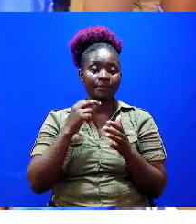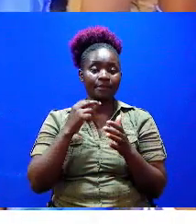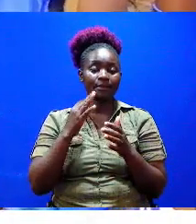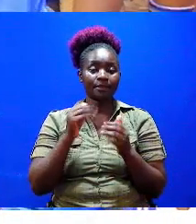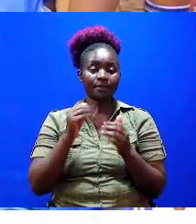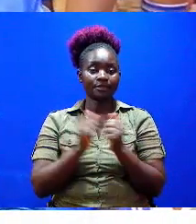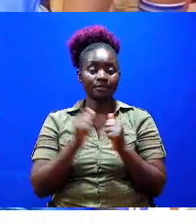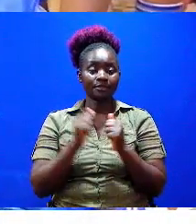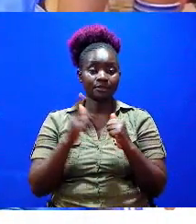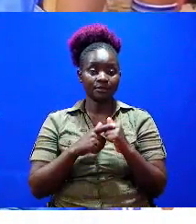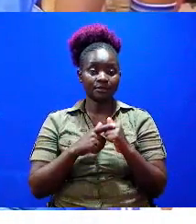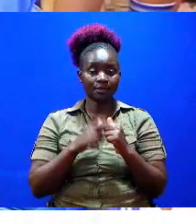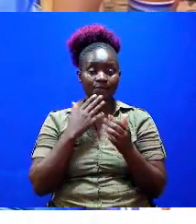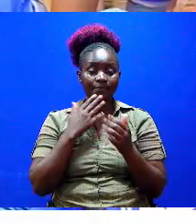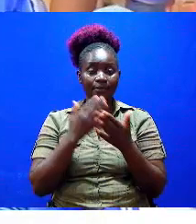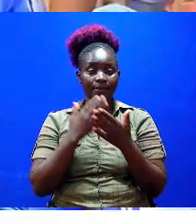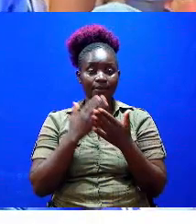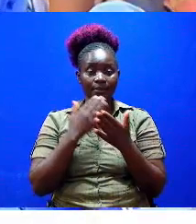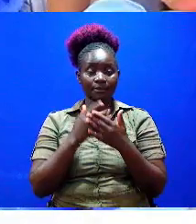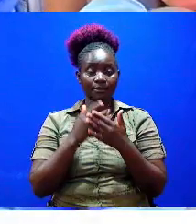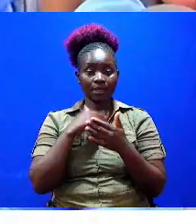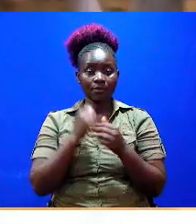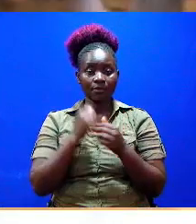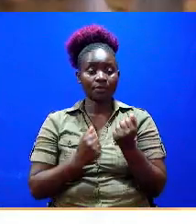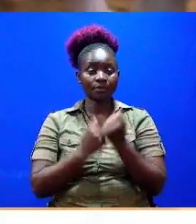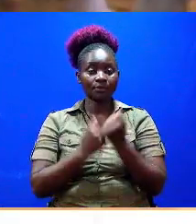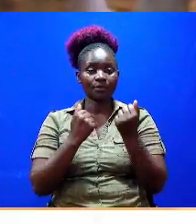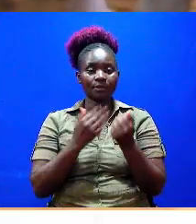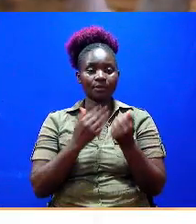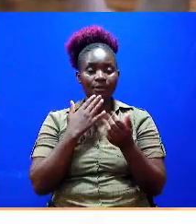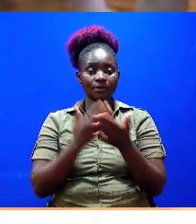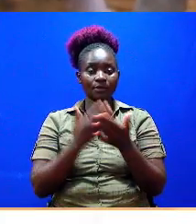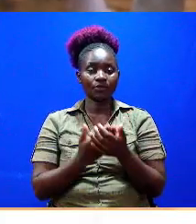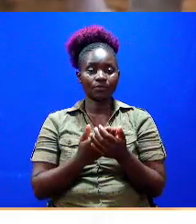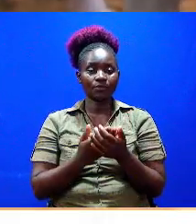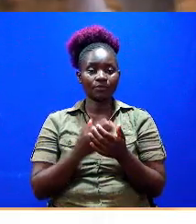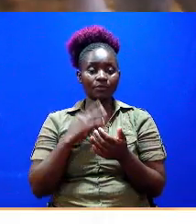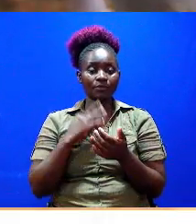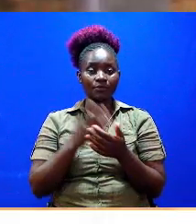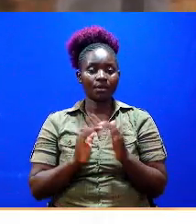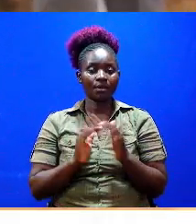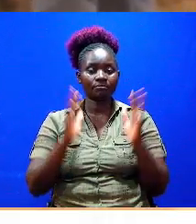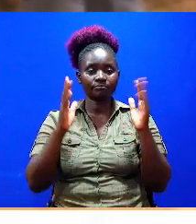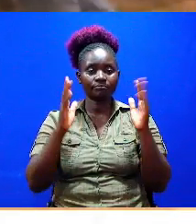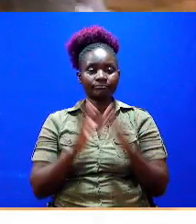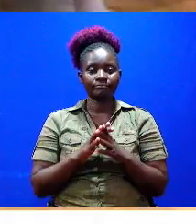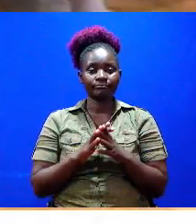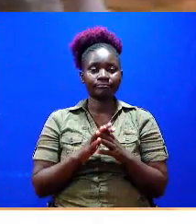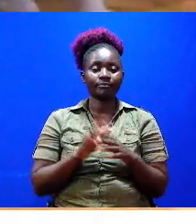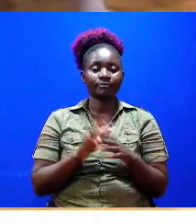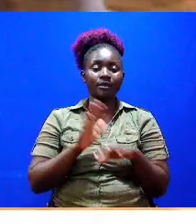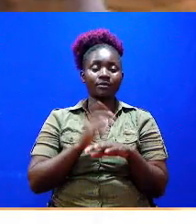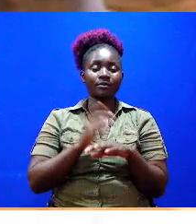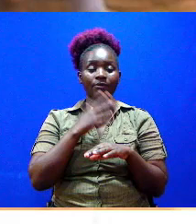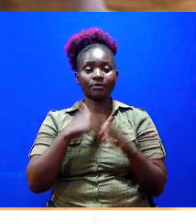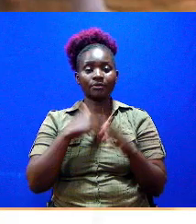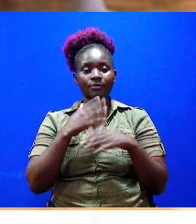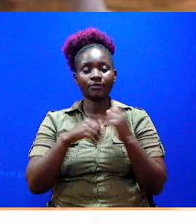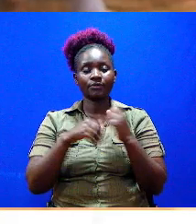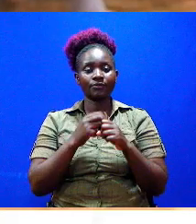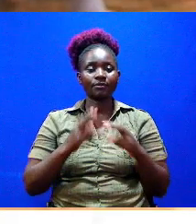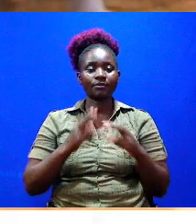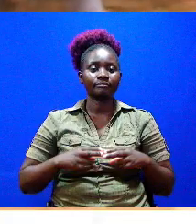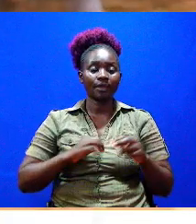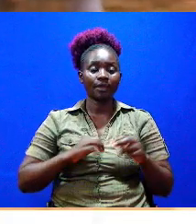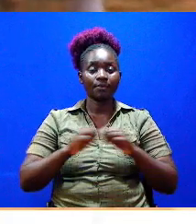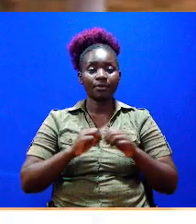go akiraba libonsi babwate siringambya We are here today to celebrate a good result of last year that we managed to record we had a